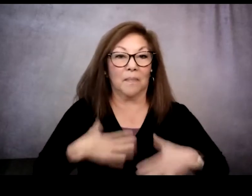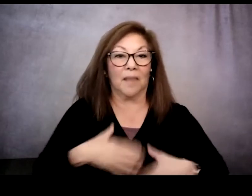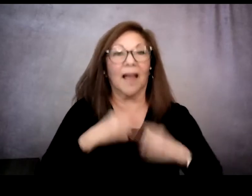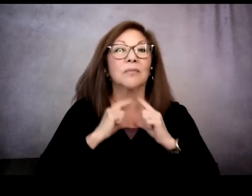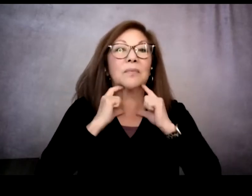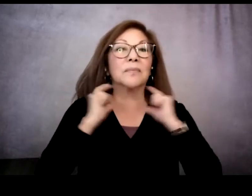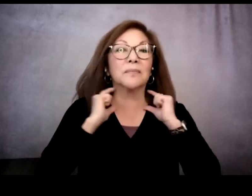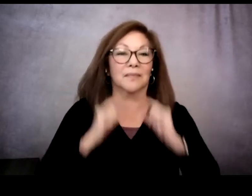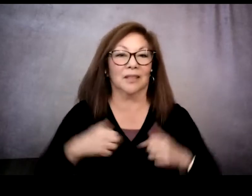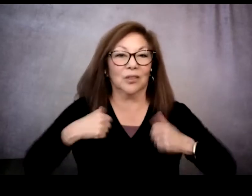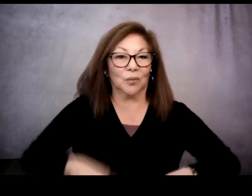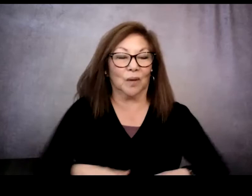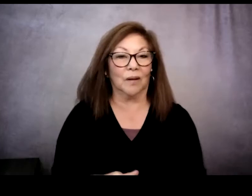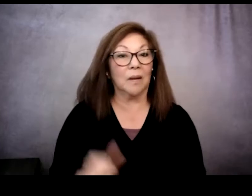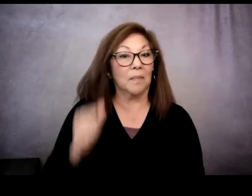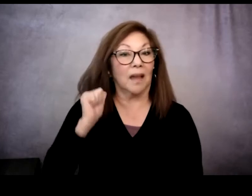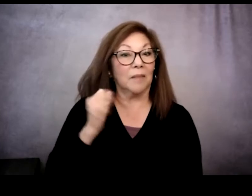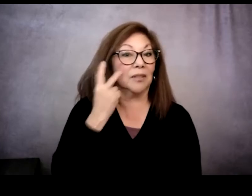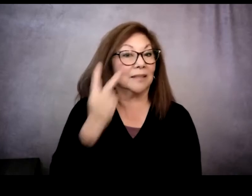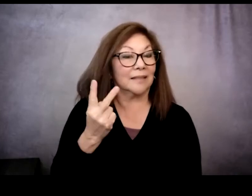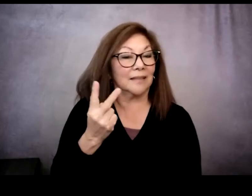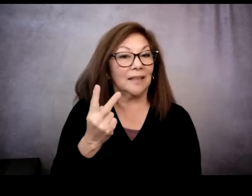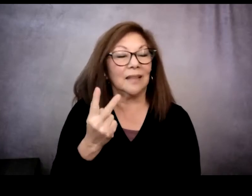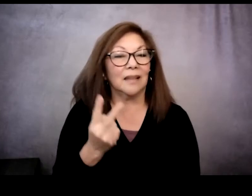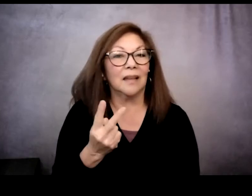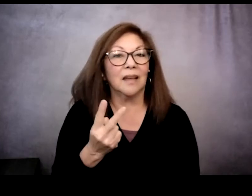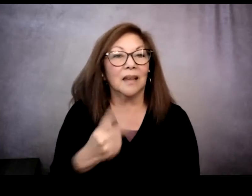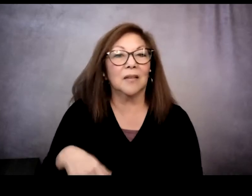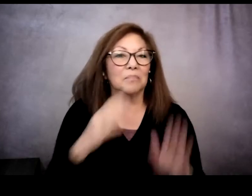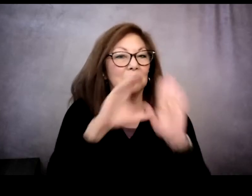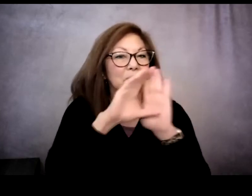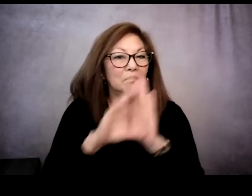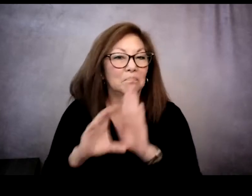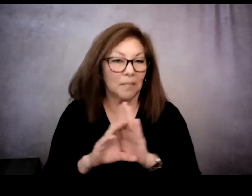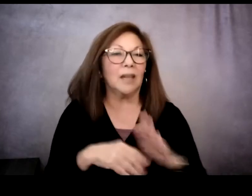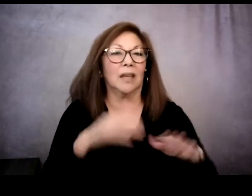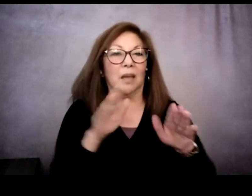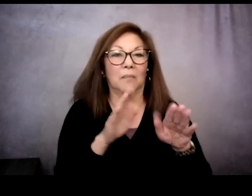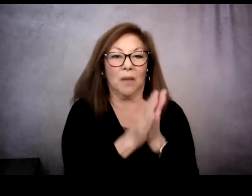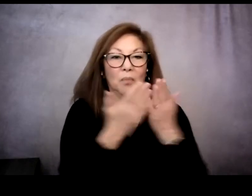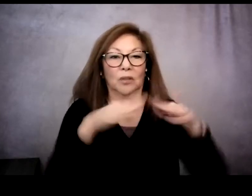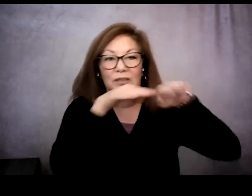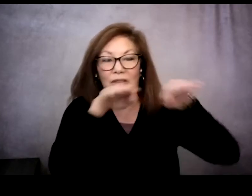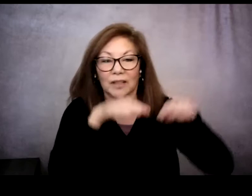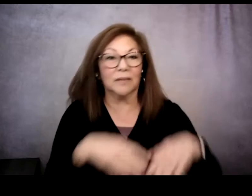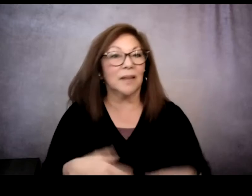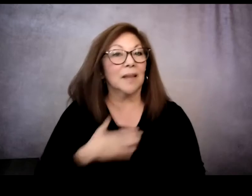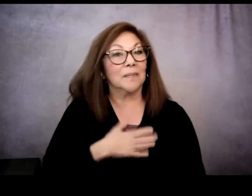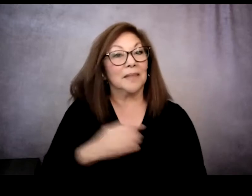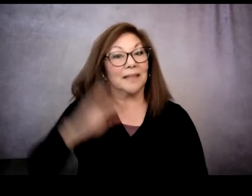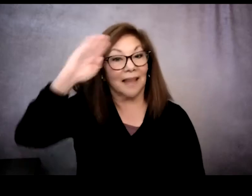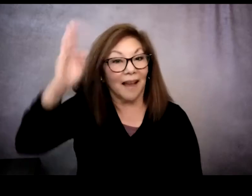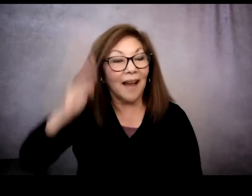turtleneck sweater. Behind me, you can see a number of paintings and my bookshelves. Please do say hi and let us know